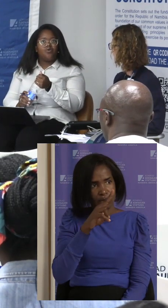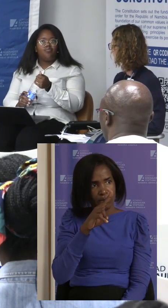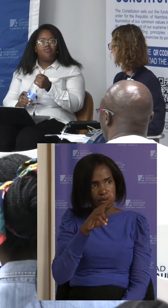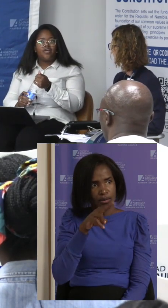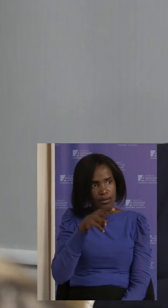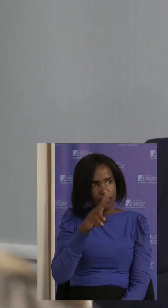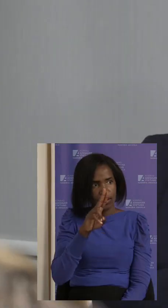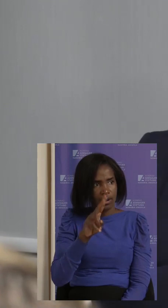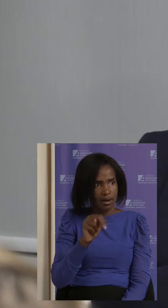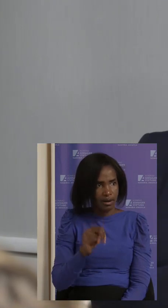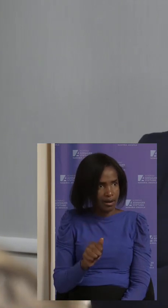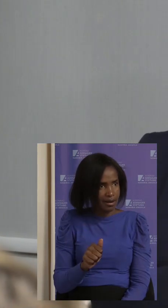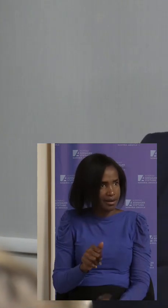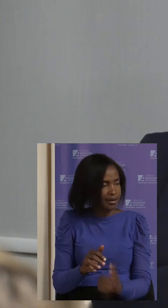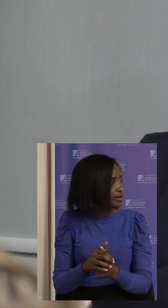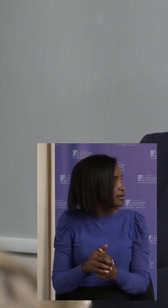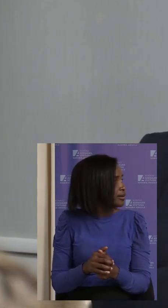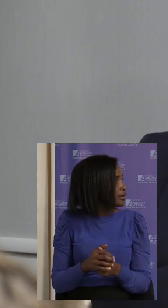We moved up, recorded